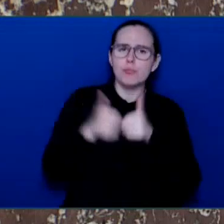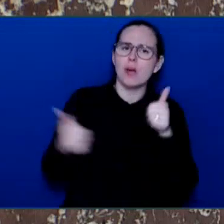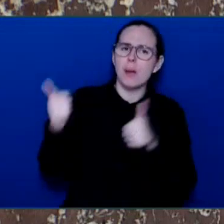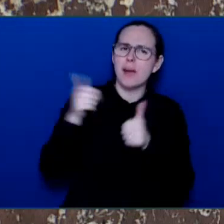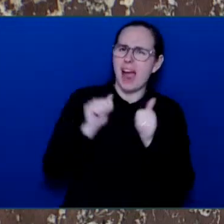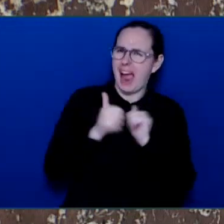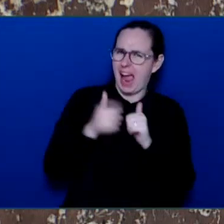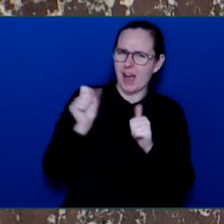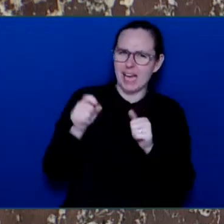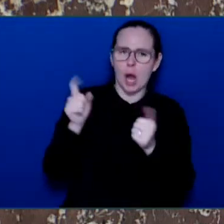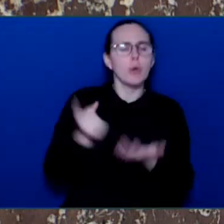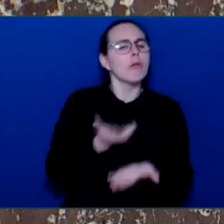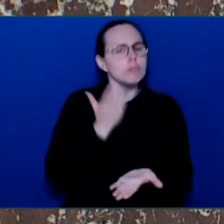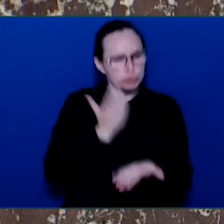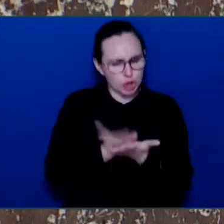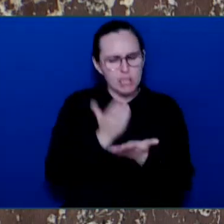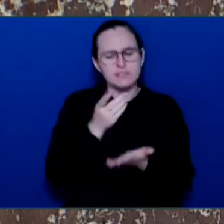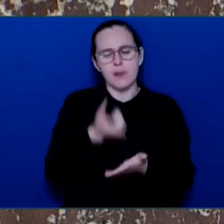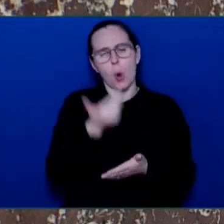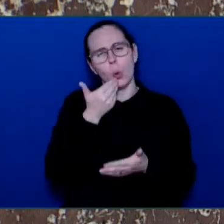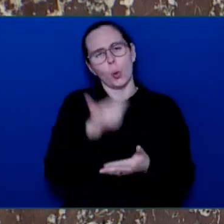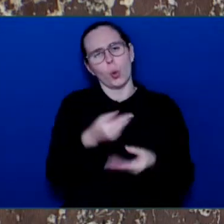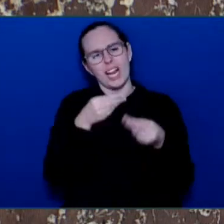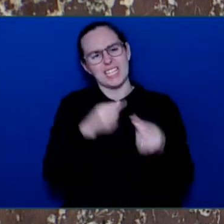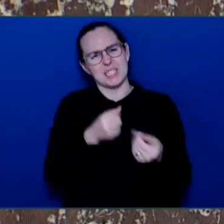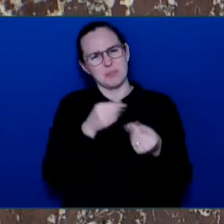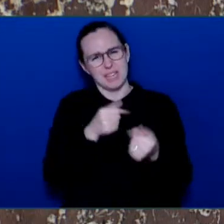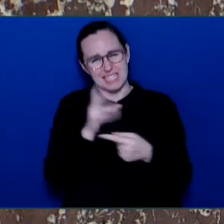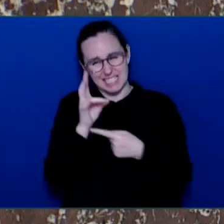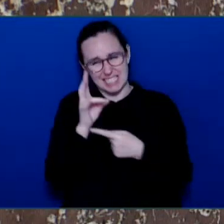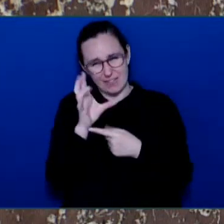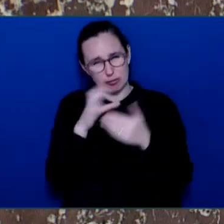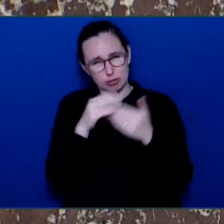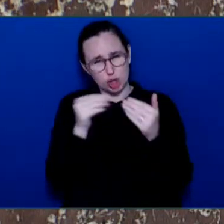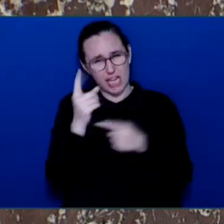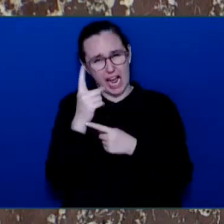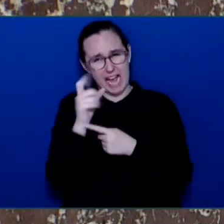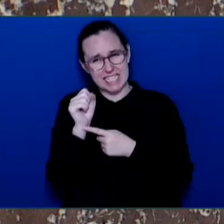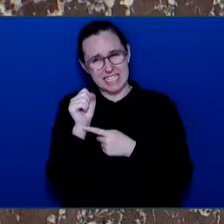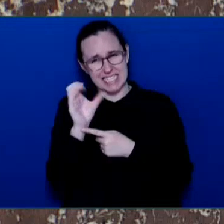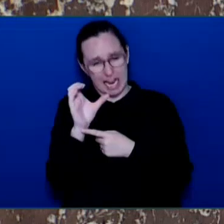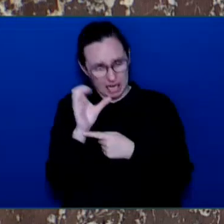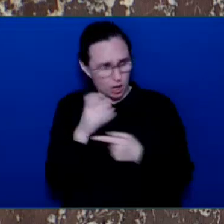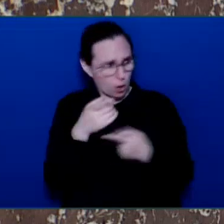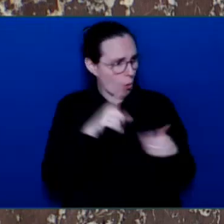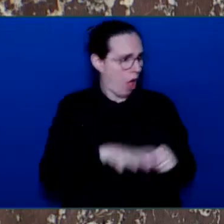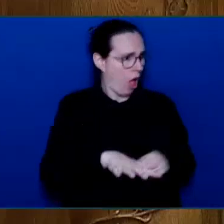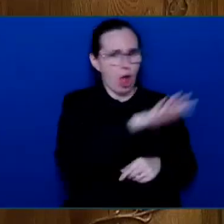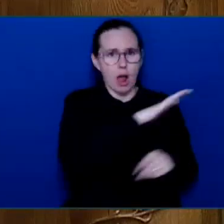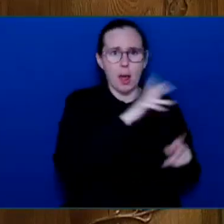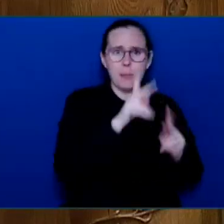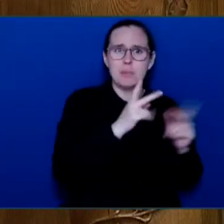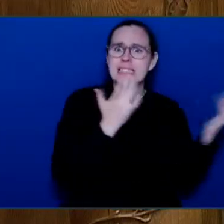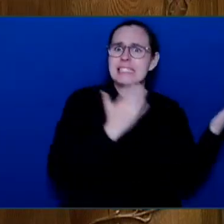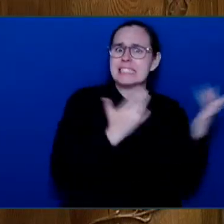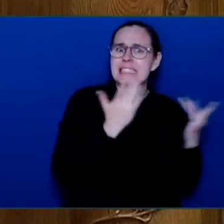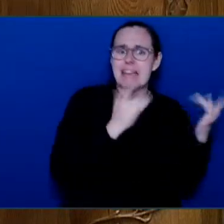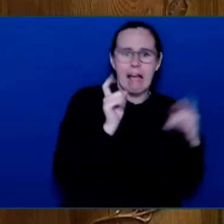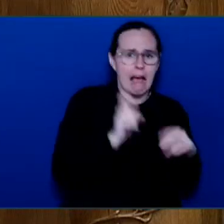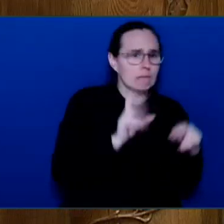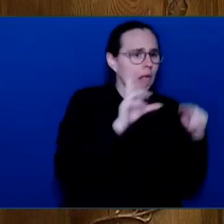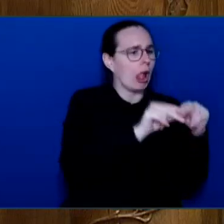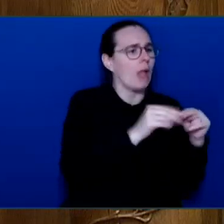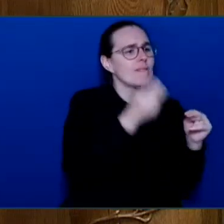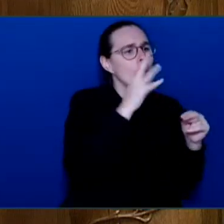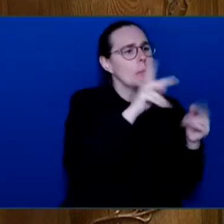are hanging on by a thread, struggling to pay their own bills and needing to rely on food banks in BC? Minister of